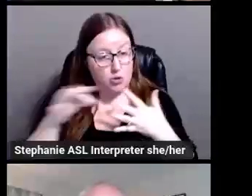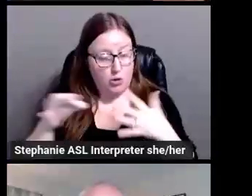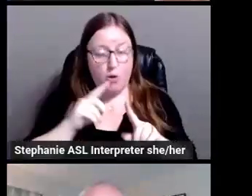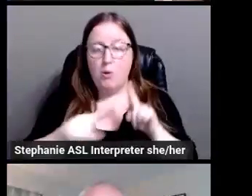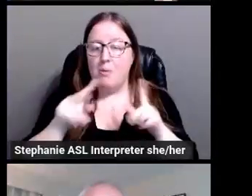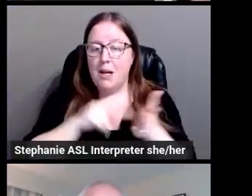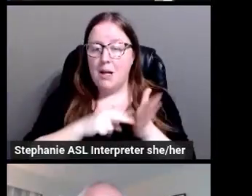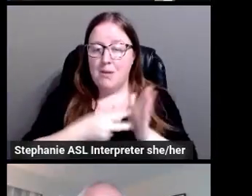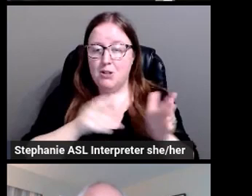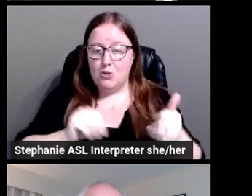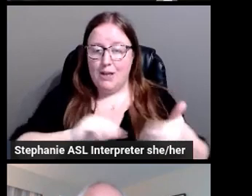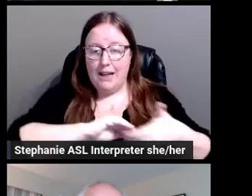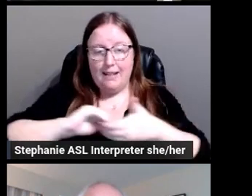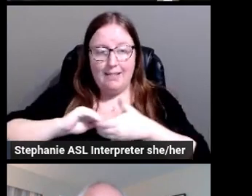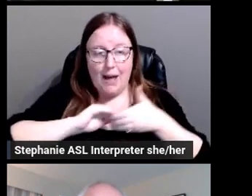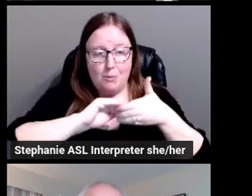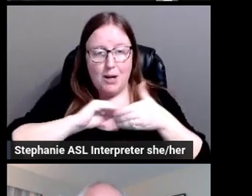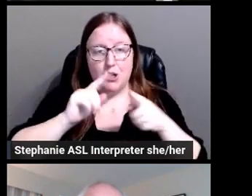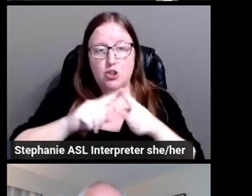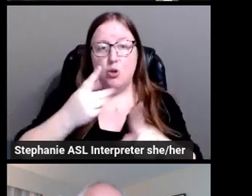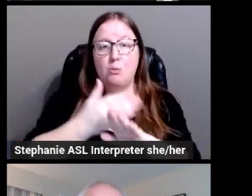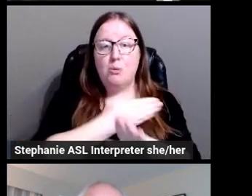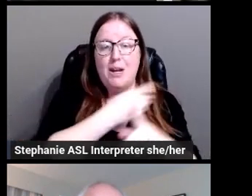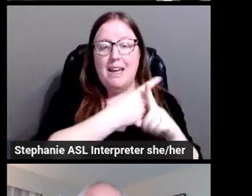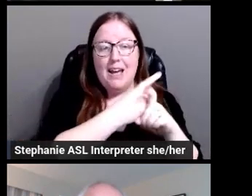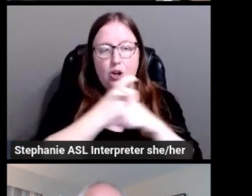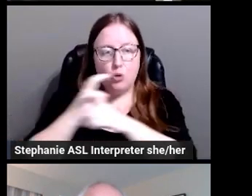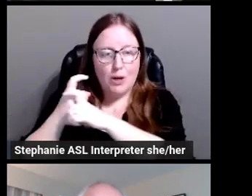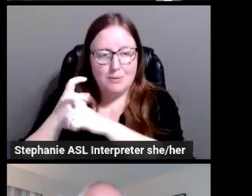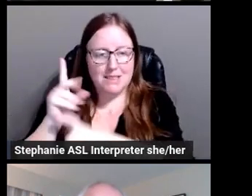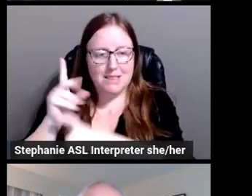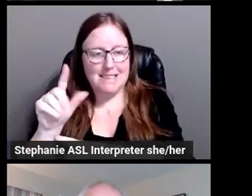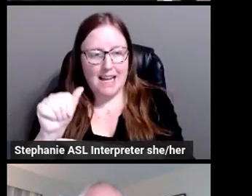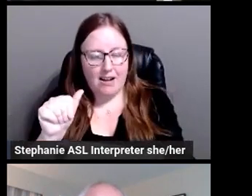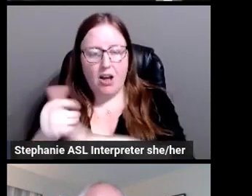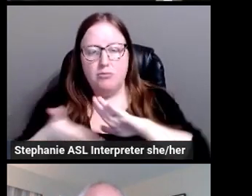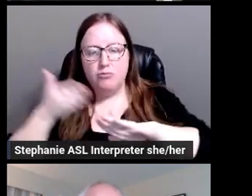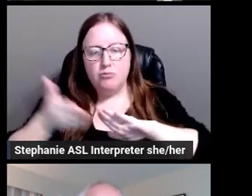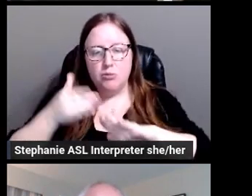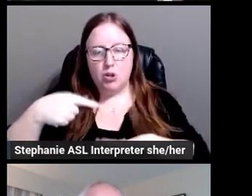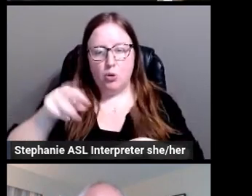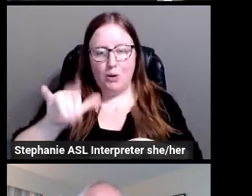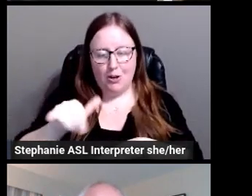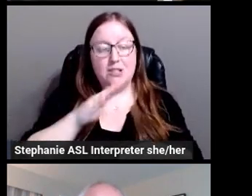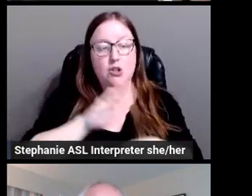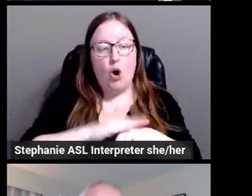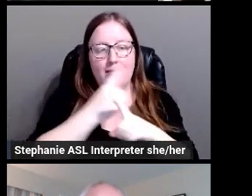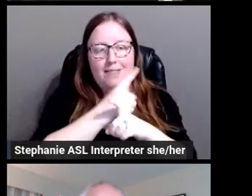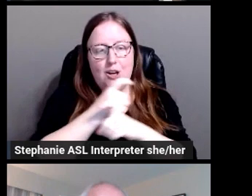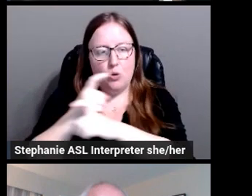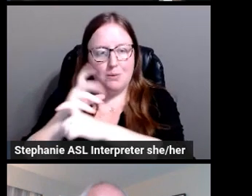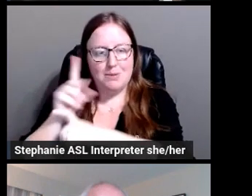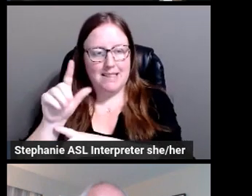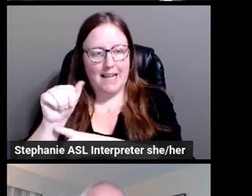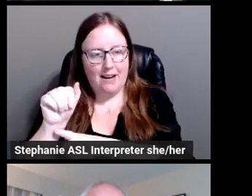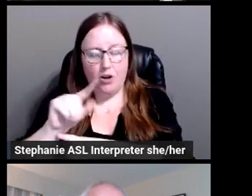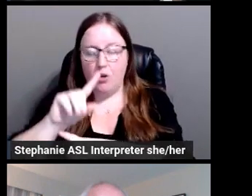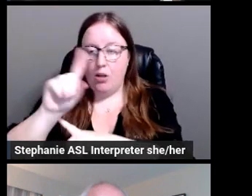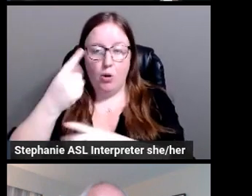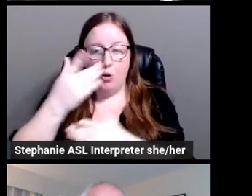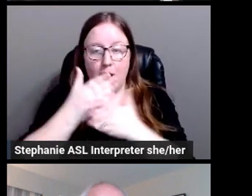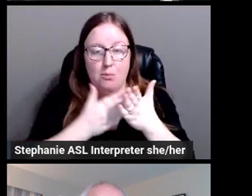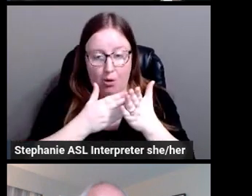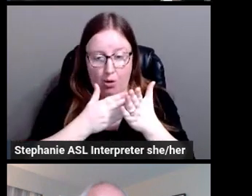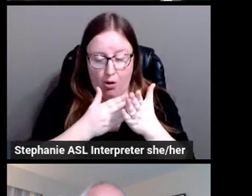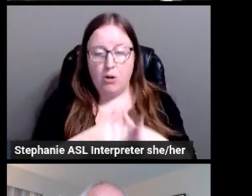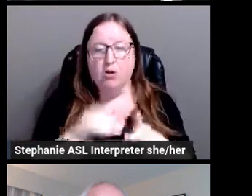allow collaborators to pre-encrypt data client-side and run queries on the encrypted data with the only parties with the decryption key